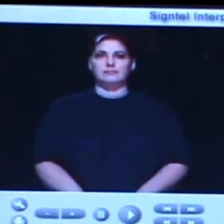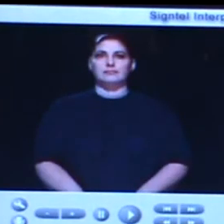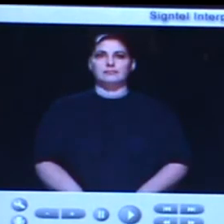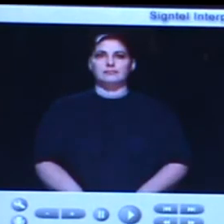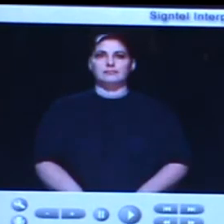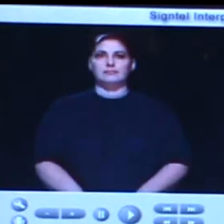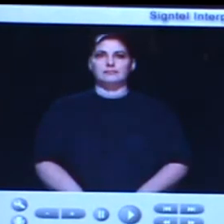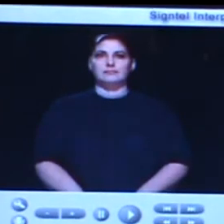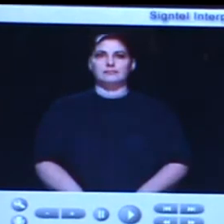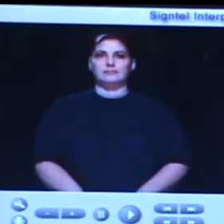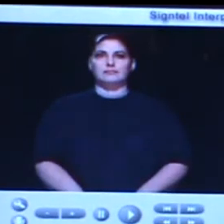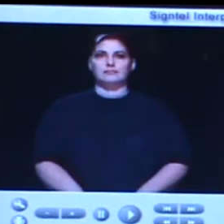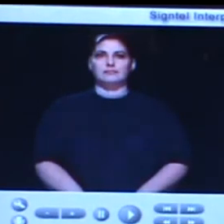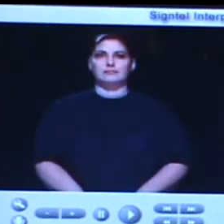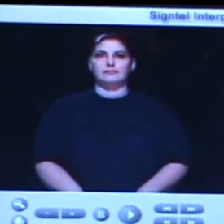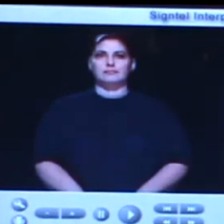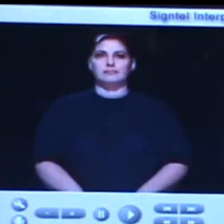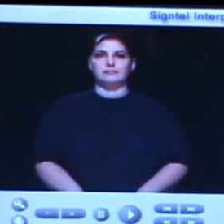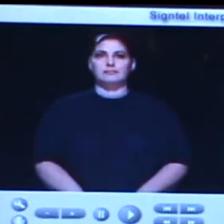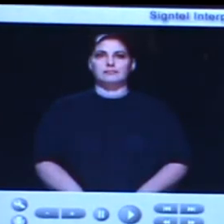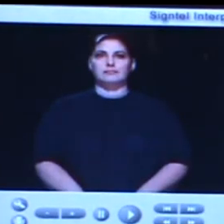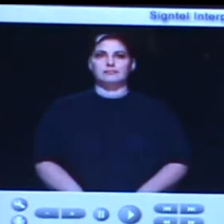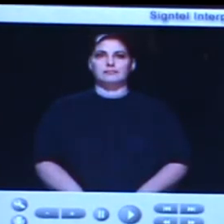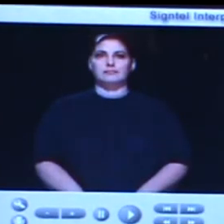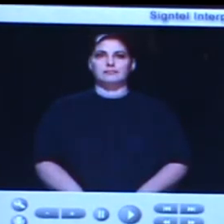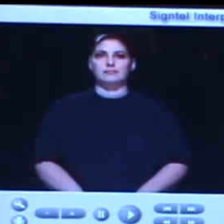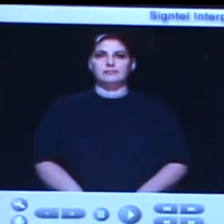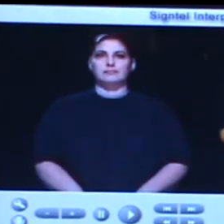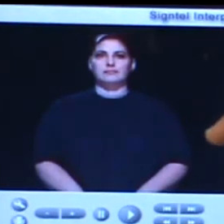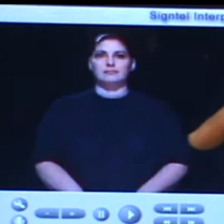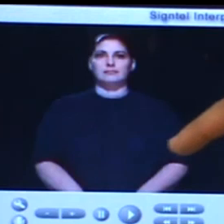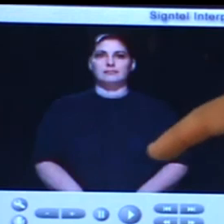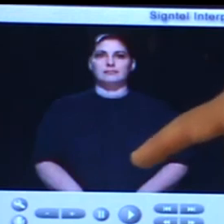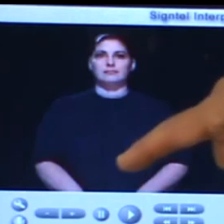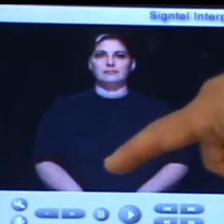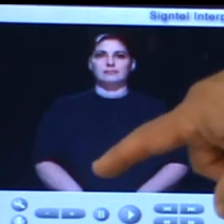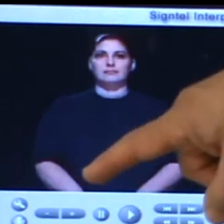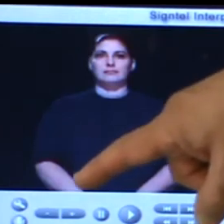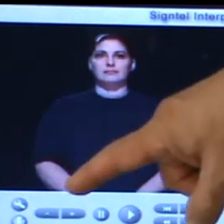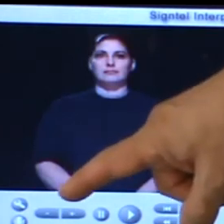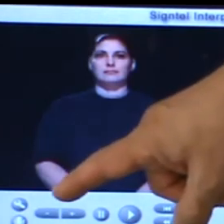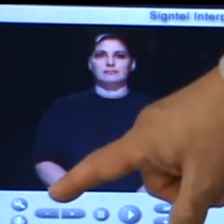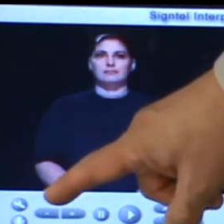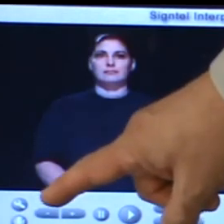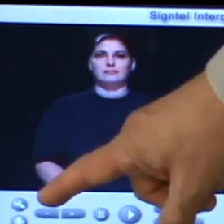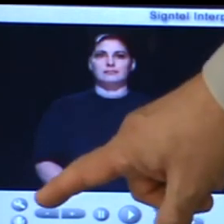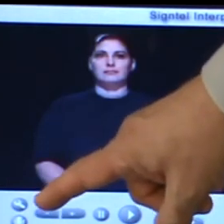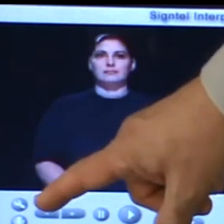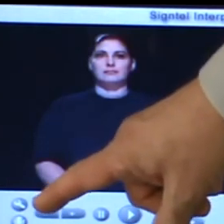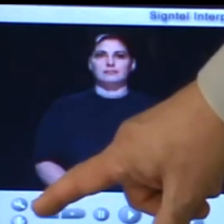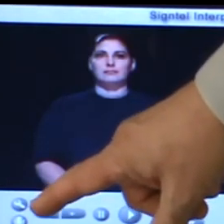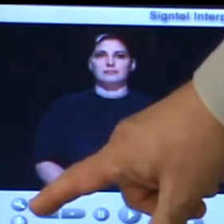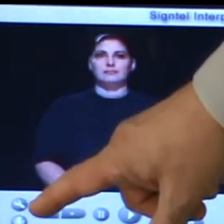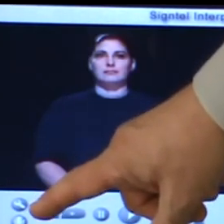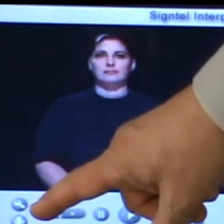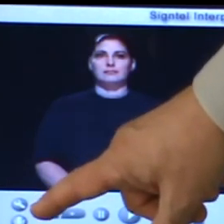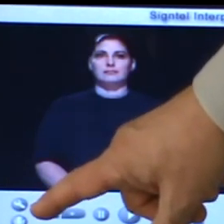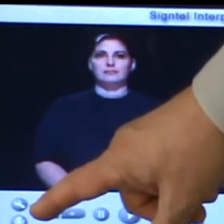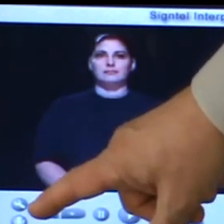When you're ready to start using the speech recognition, you activate the microphone right here at the lower